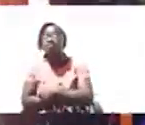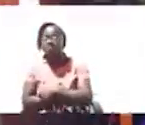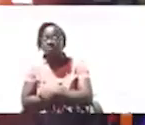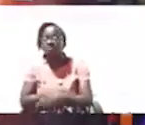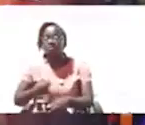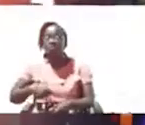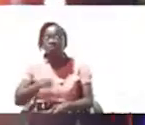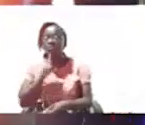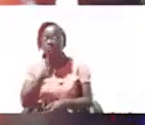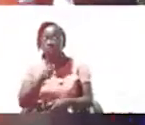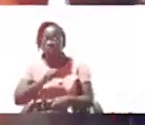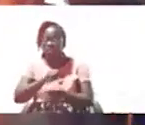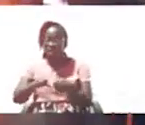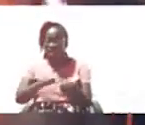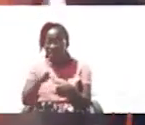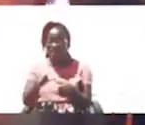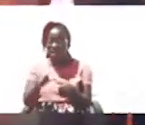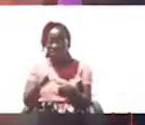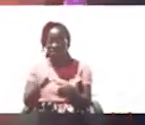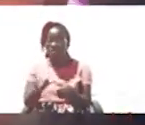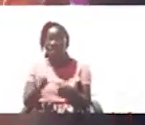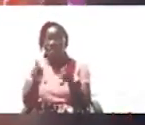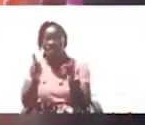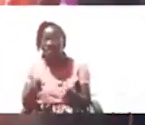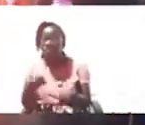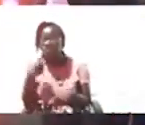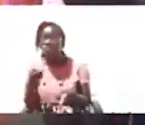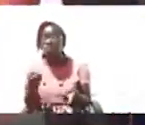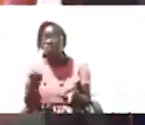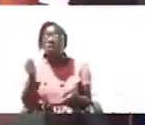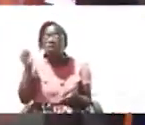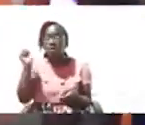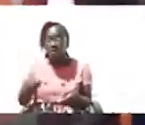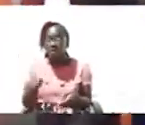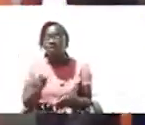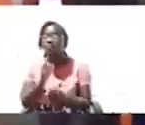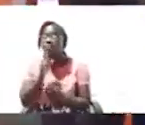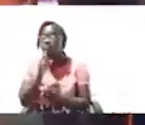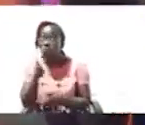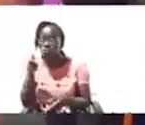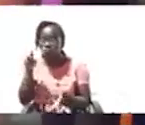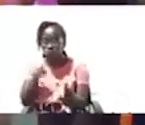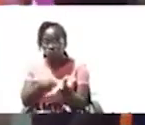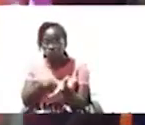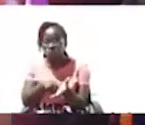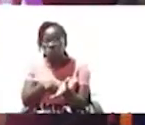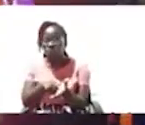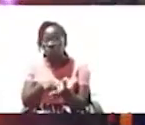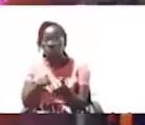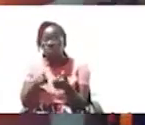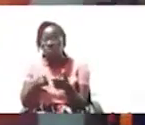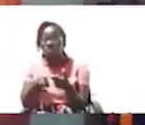to a corpse, when he speaks to a corpse, he hears.